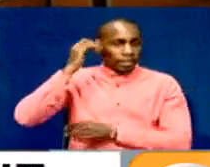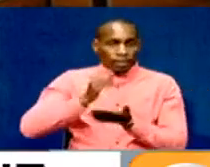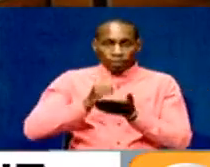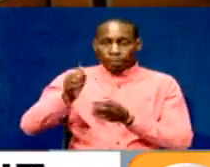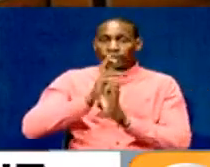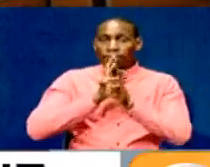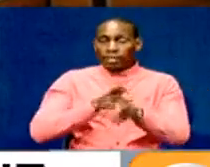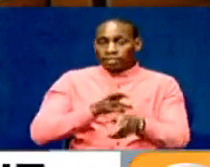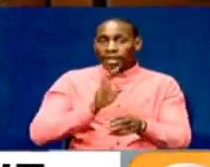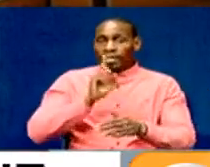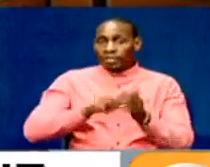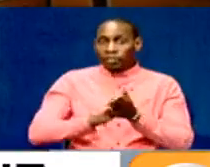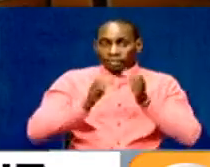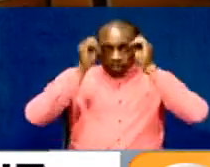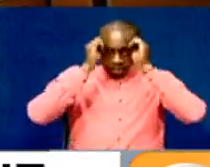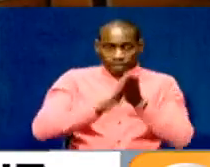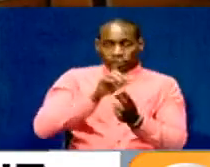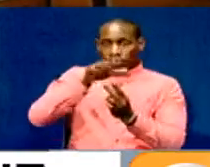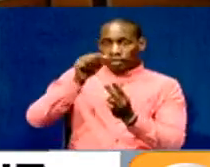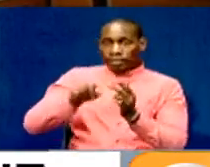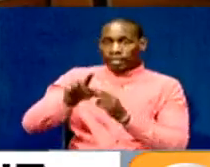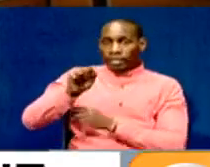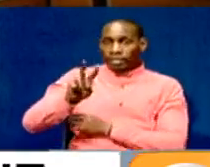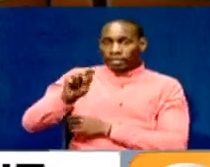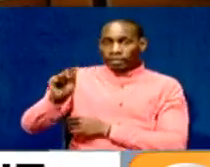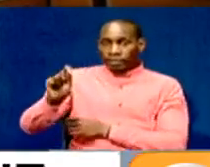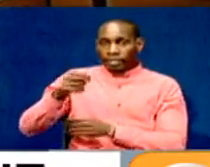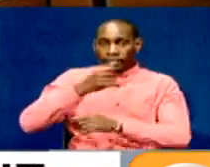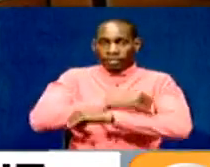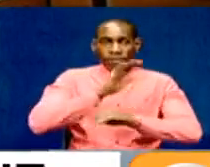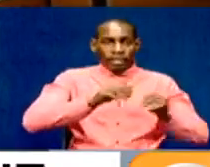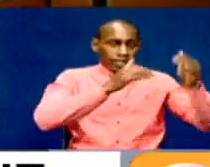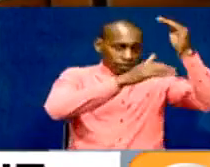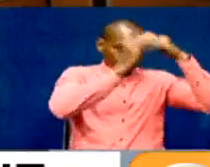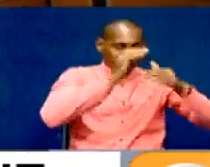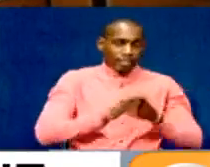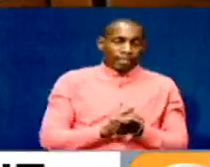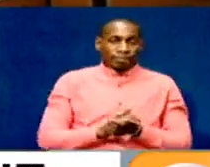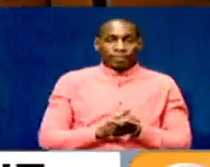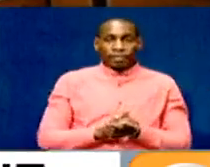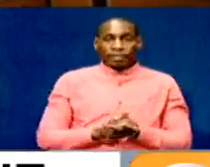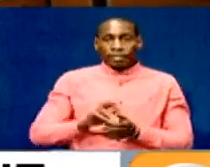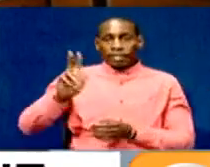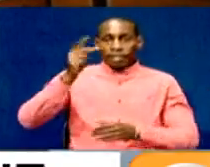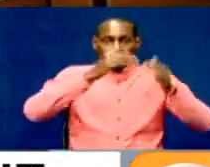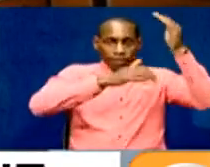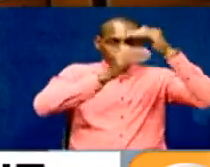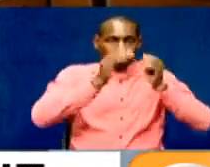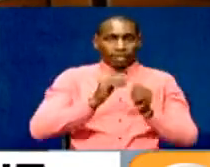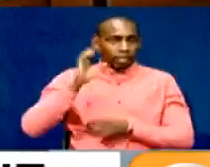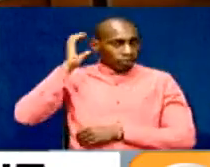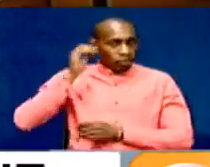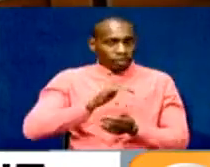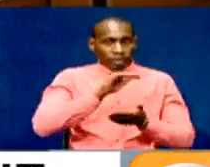placement results, said the candidates chose TVET institutions over universities. The Kenya Universities and